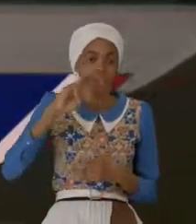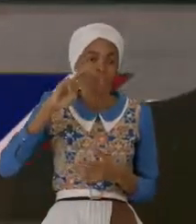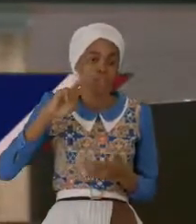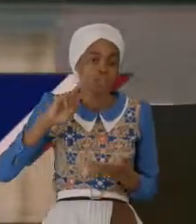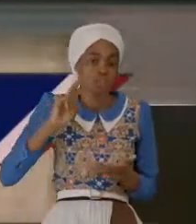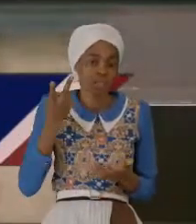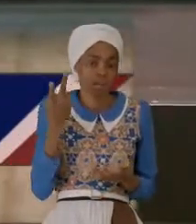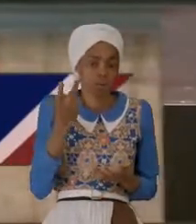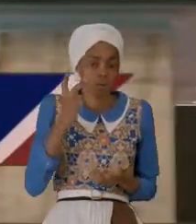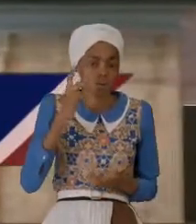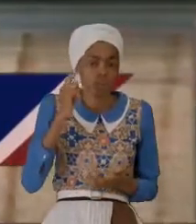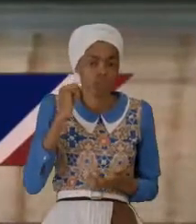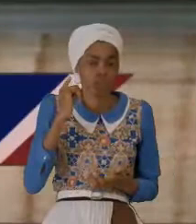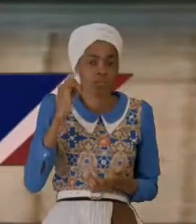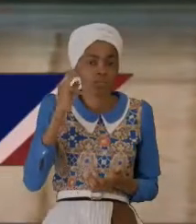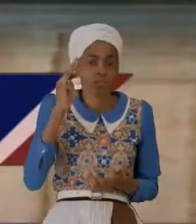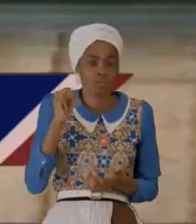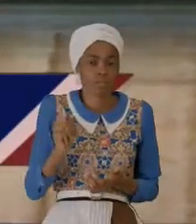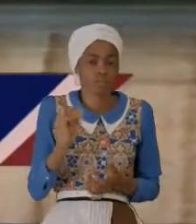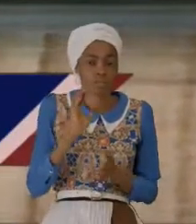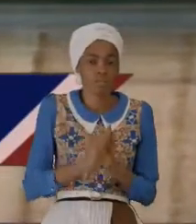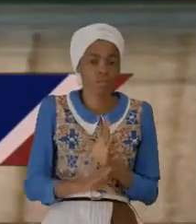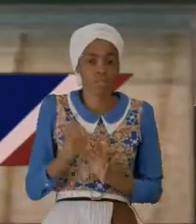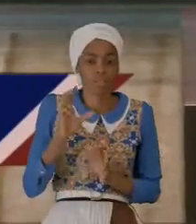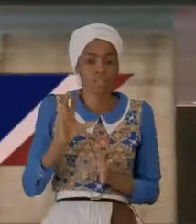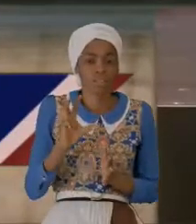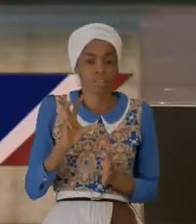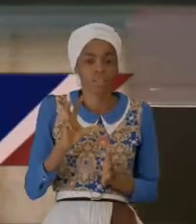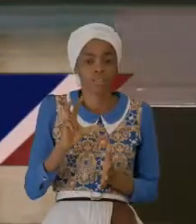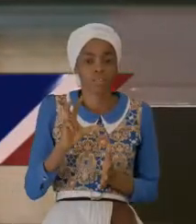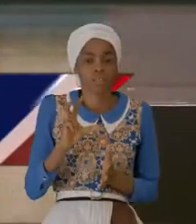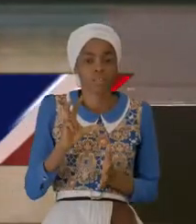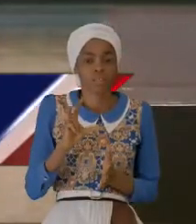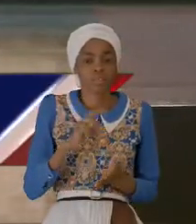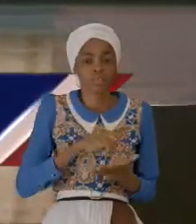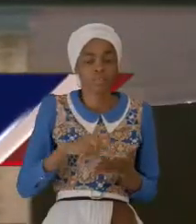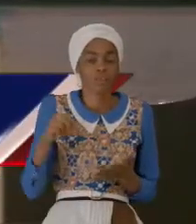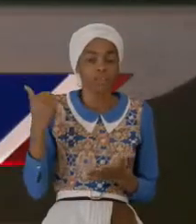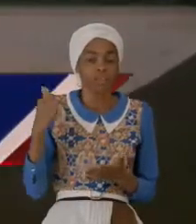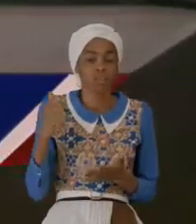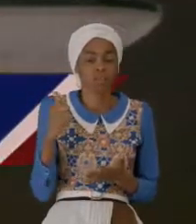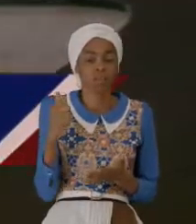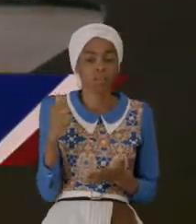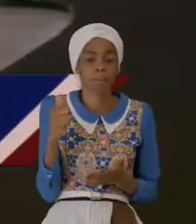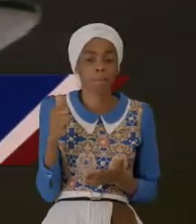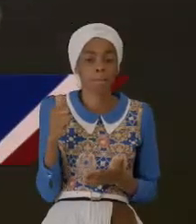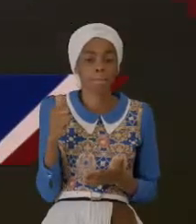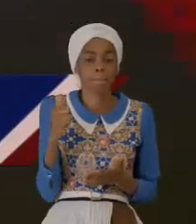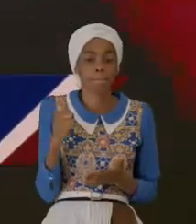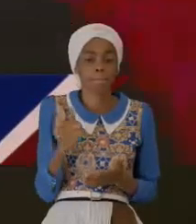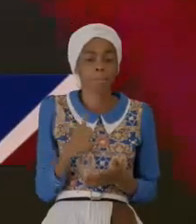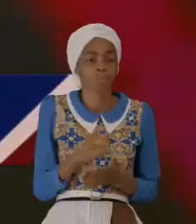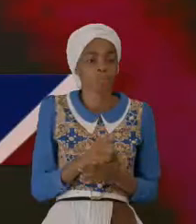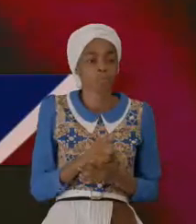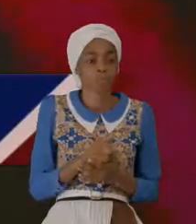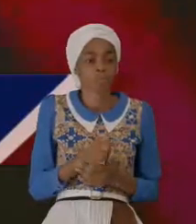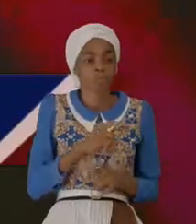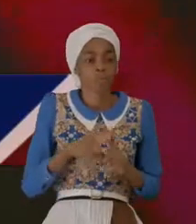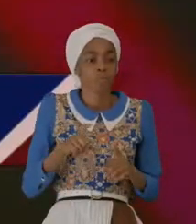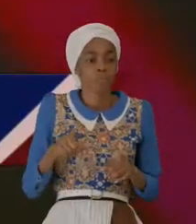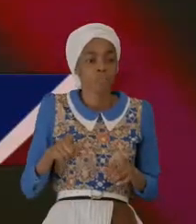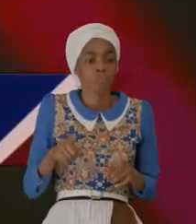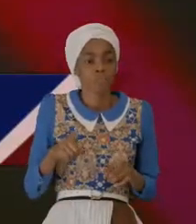3 verse 10. it says in second Timothy chapter 3 verse 10 but thou has